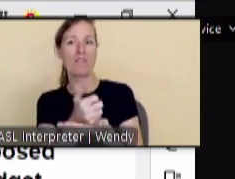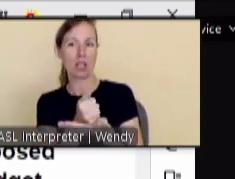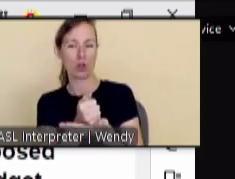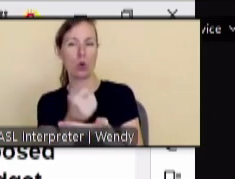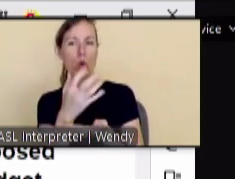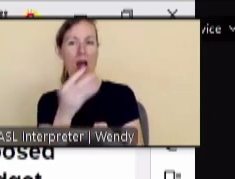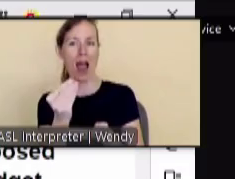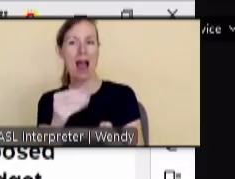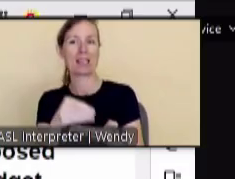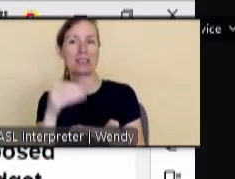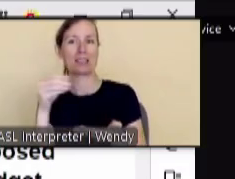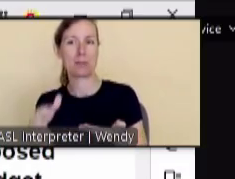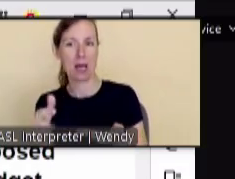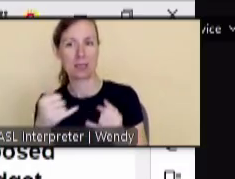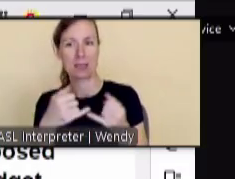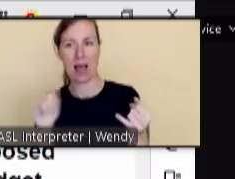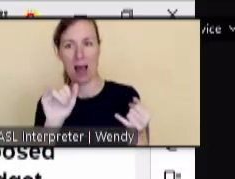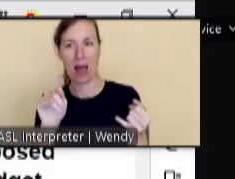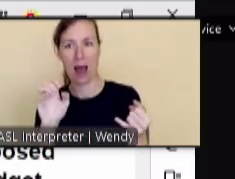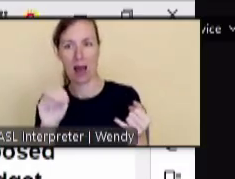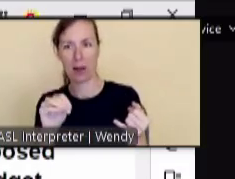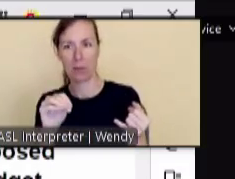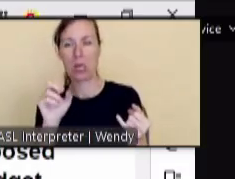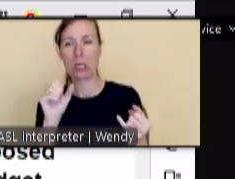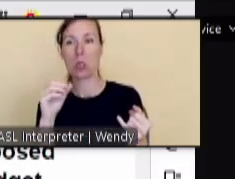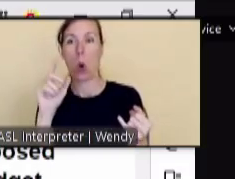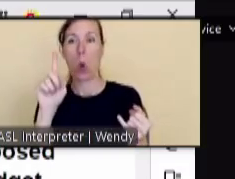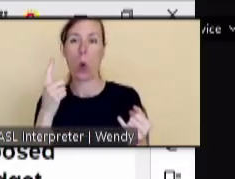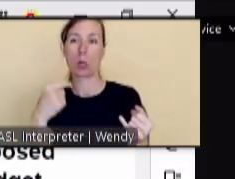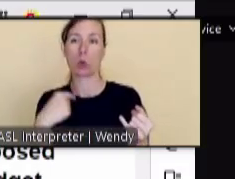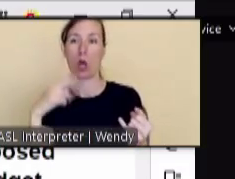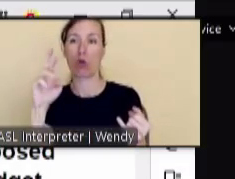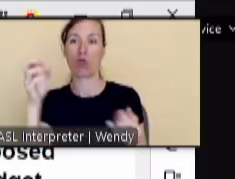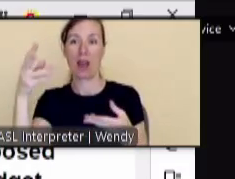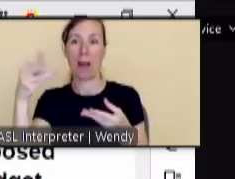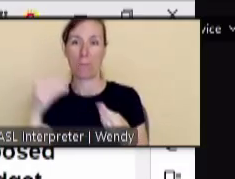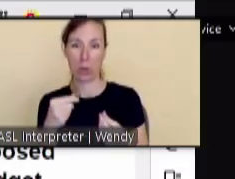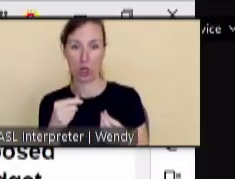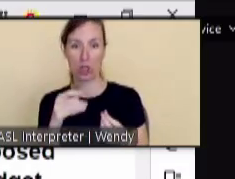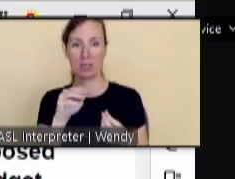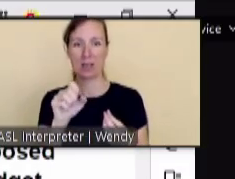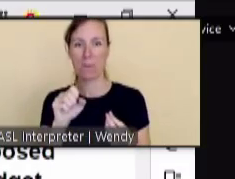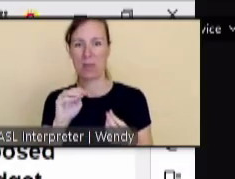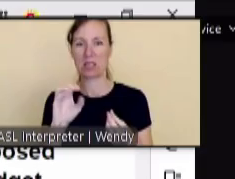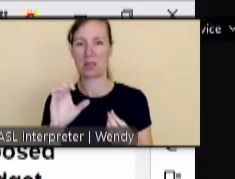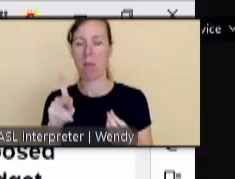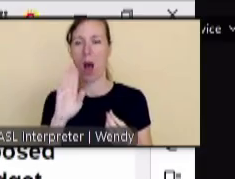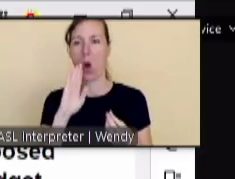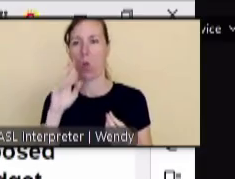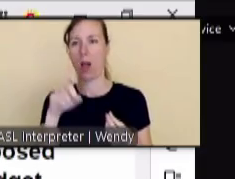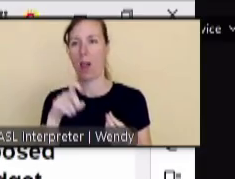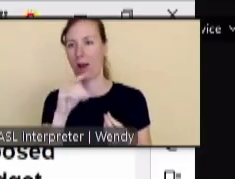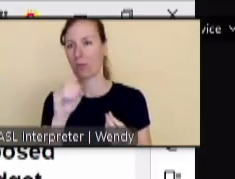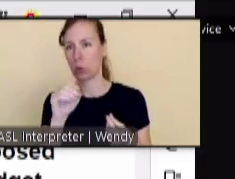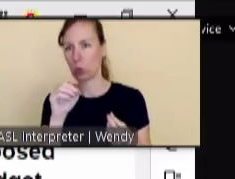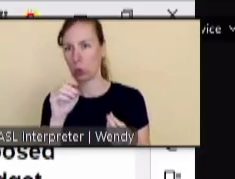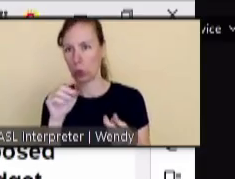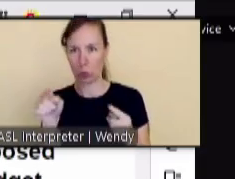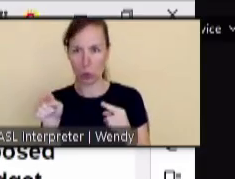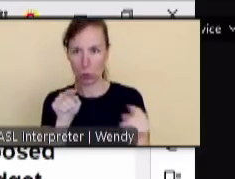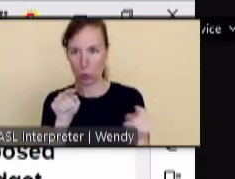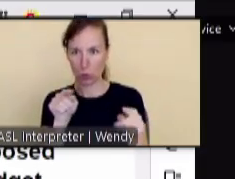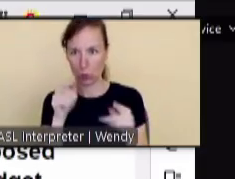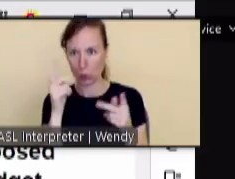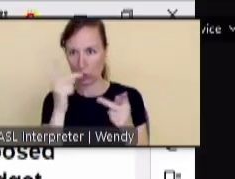are reimbursed, Ms. Mock is going to have to recognize that accordingly. In this, I believe it'll just go into our general fund